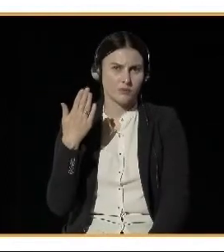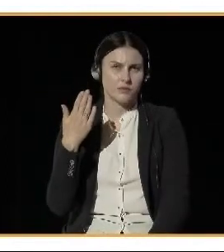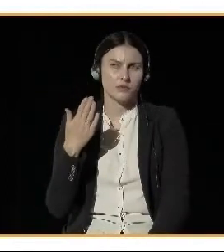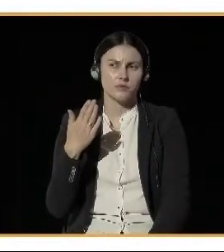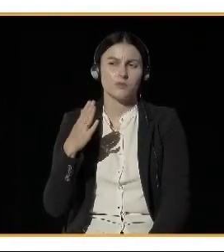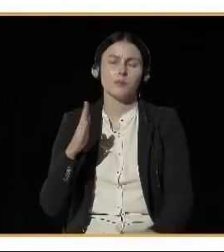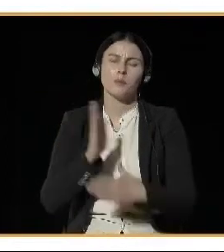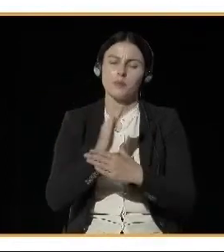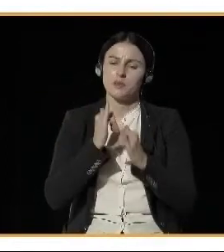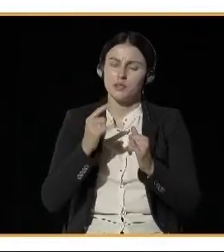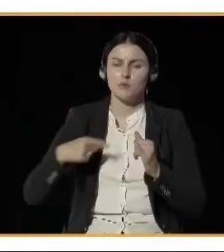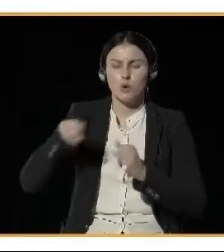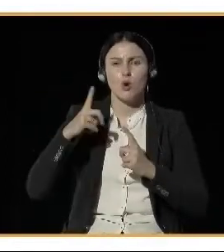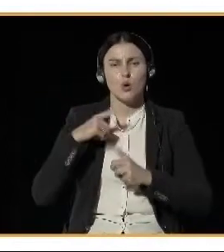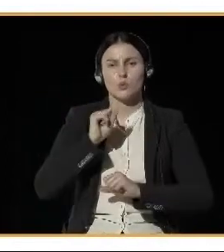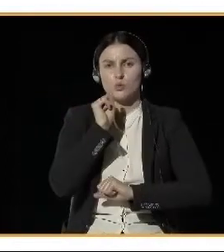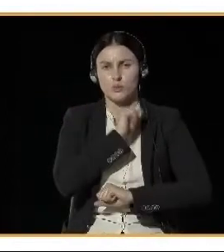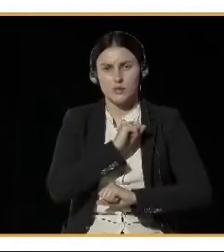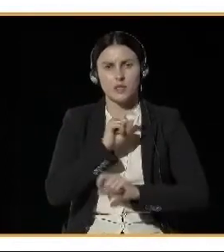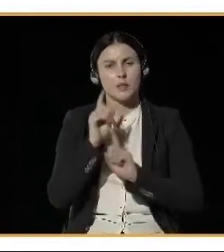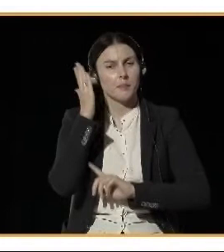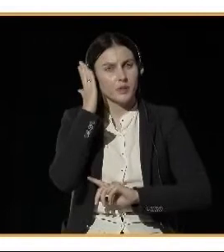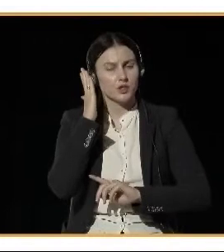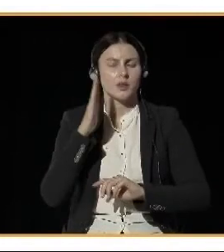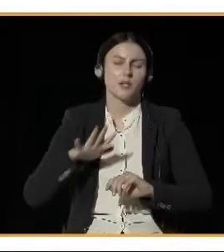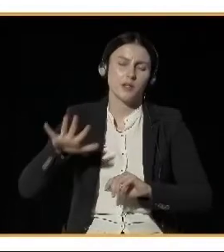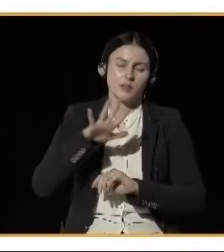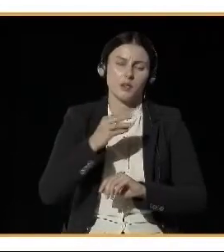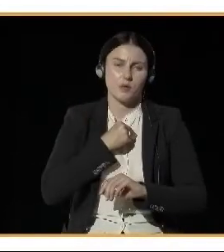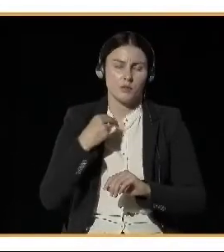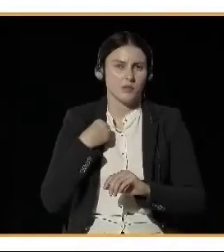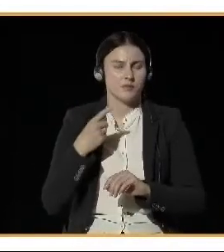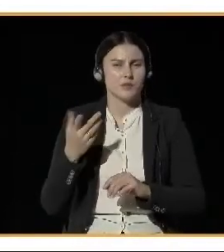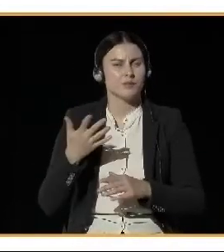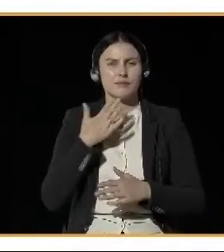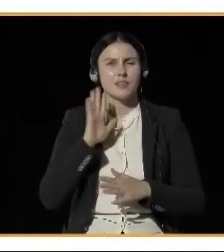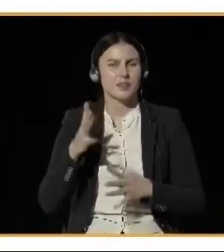are largely reluctant to do such actions.